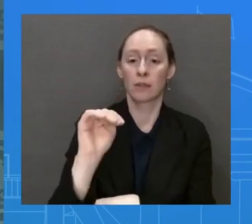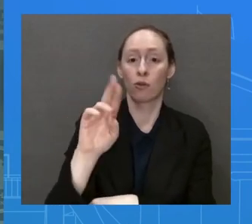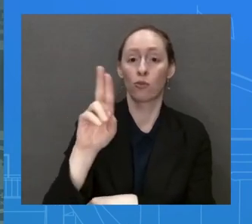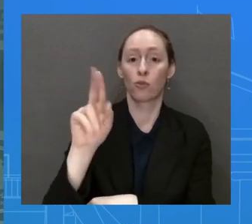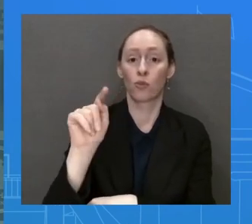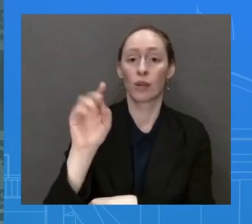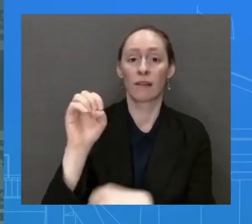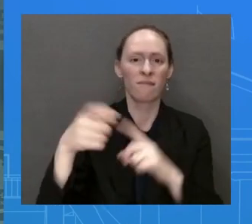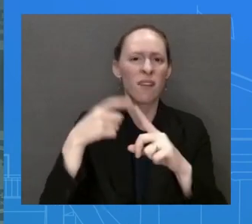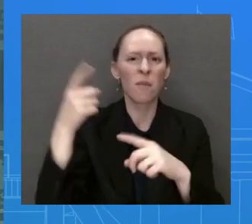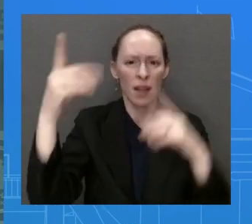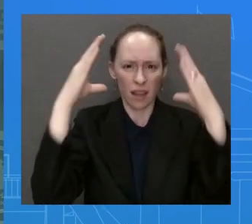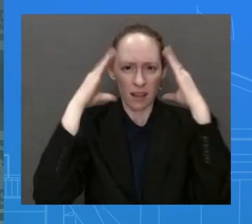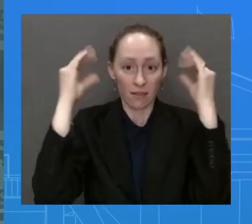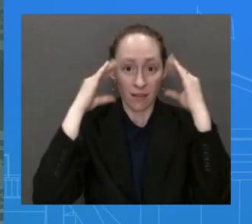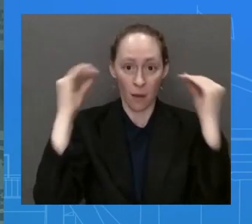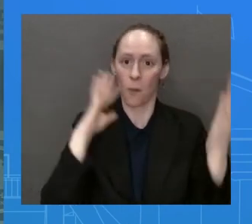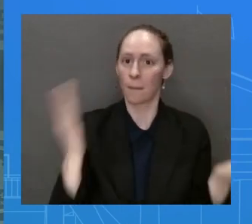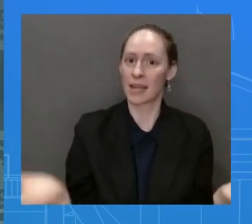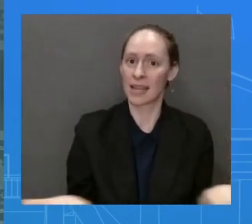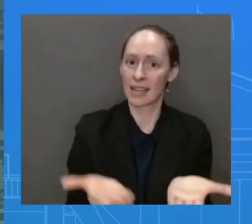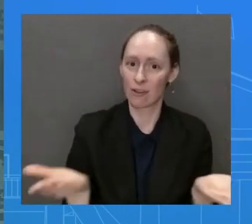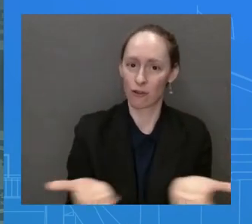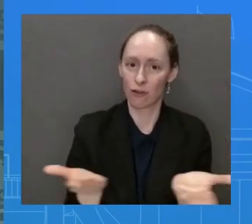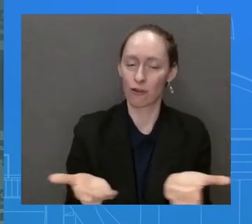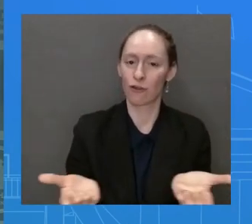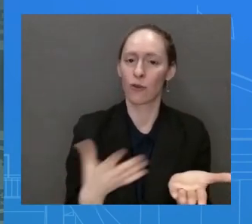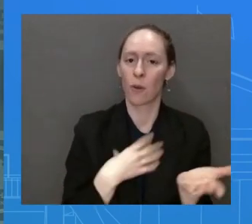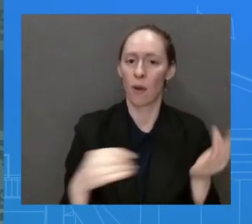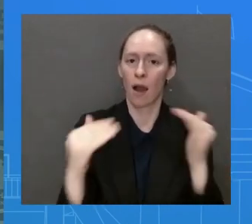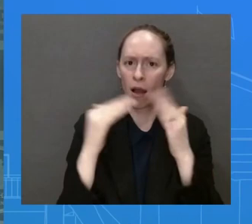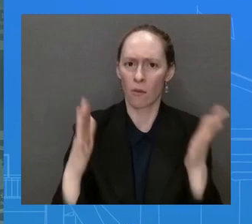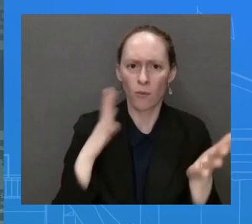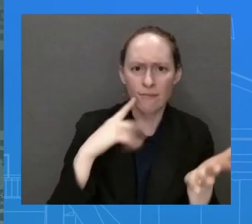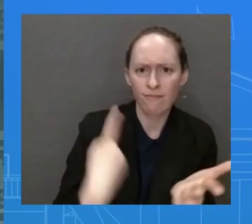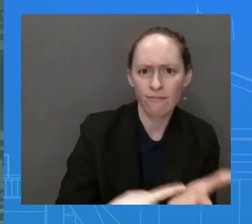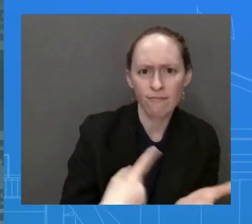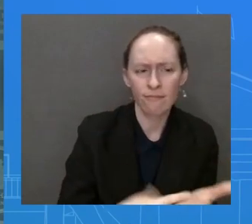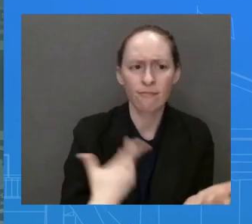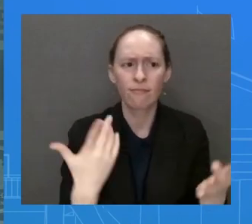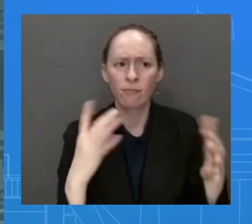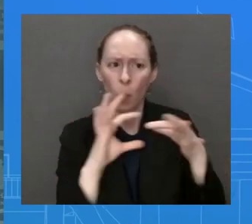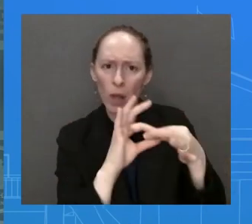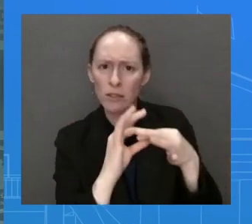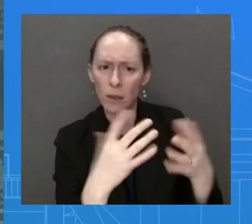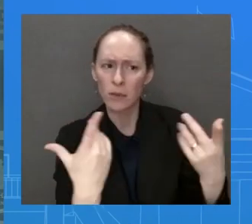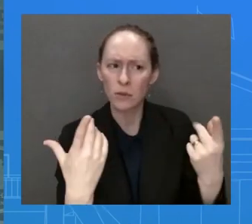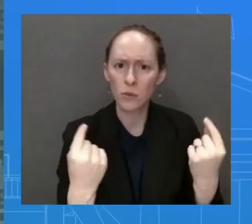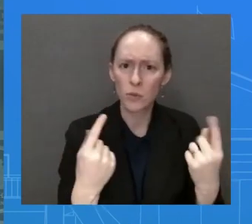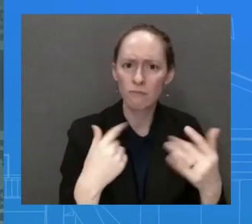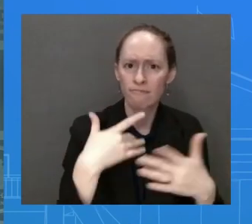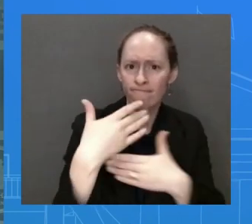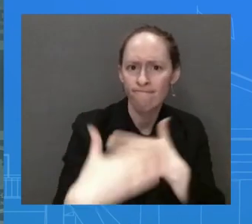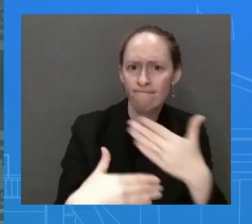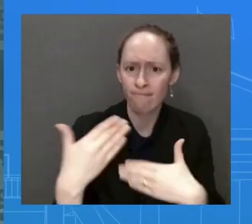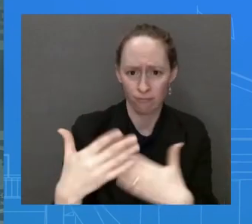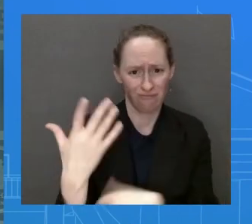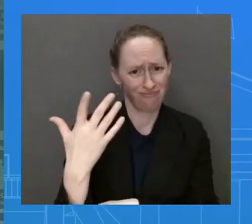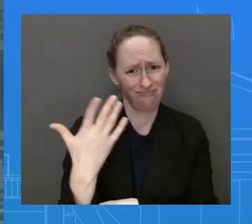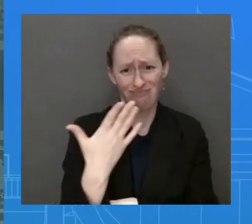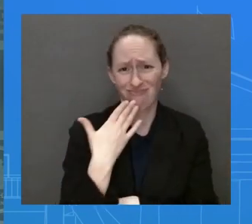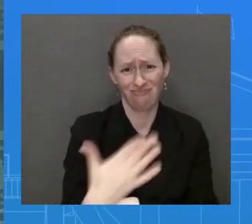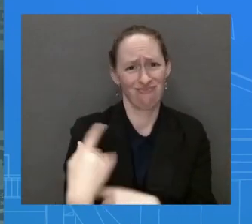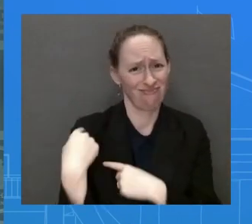historic ties between our two nations. As strong NATO allies and global partners, the two leaders will reaffirm our